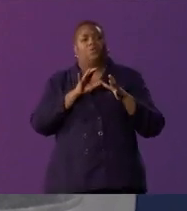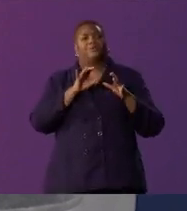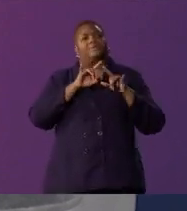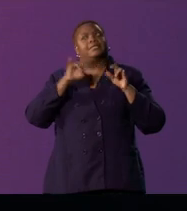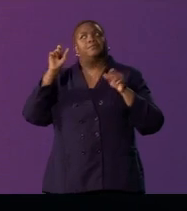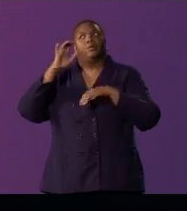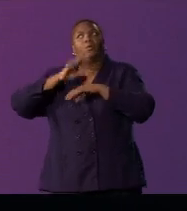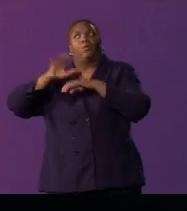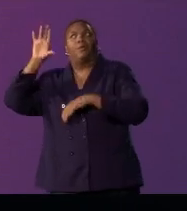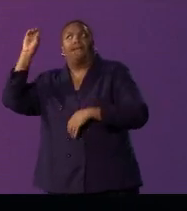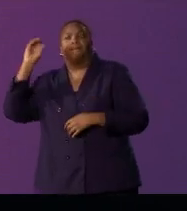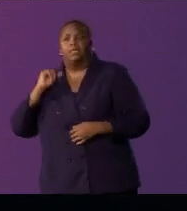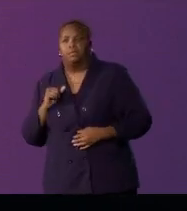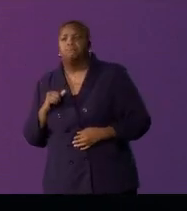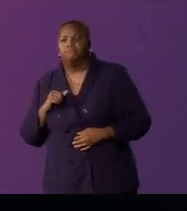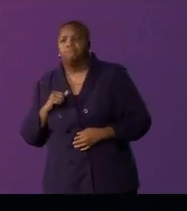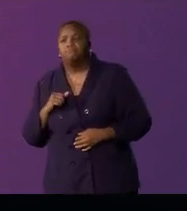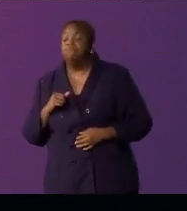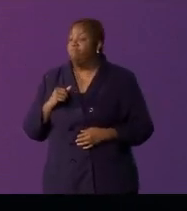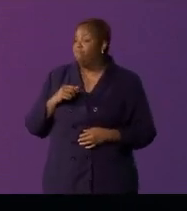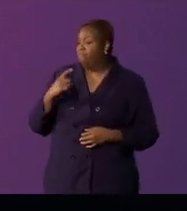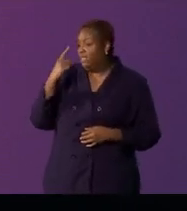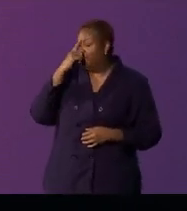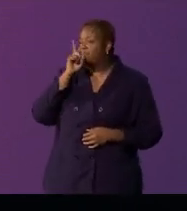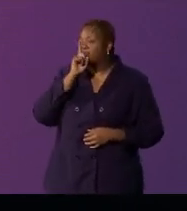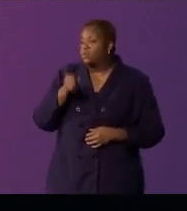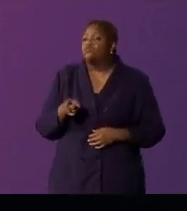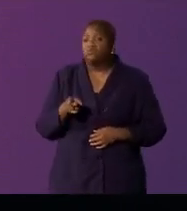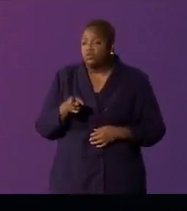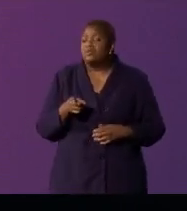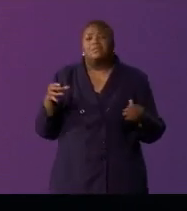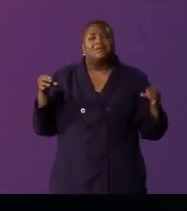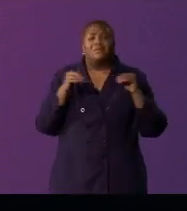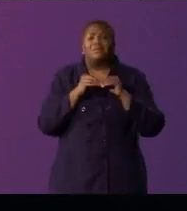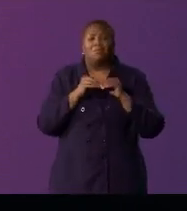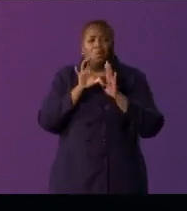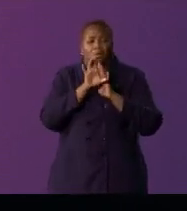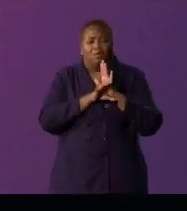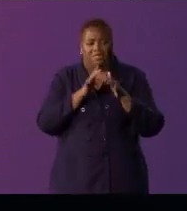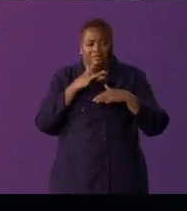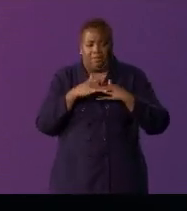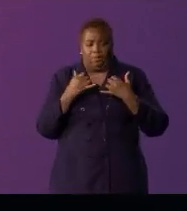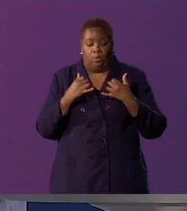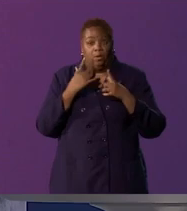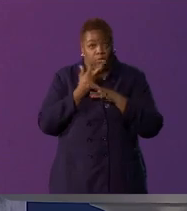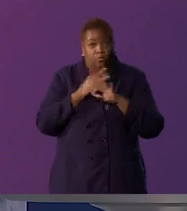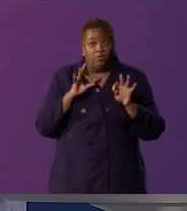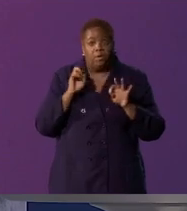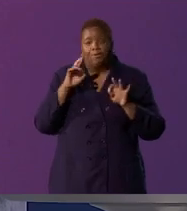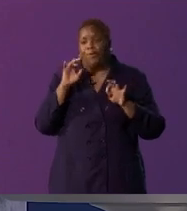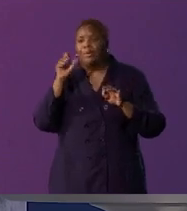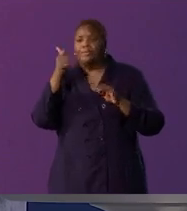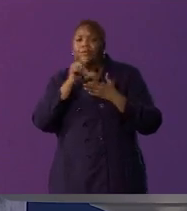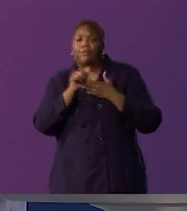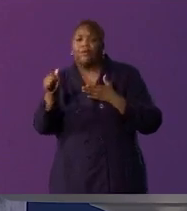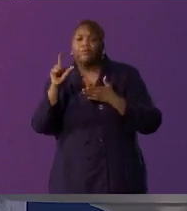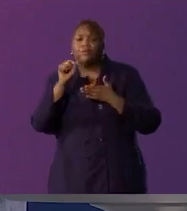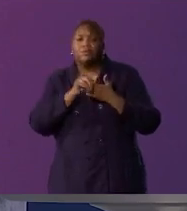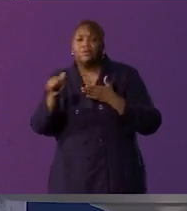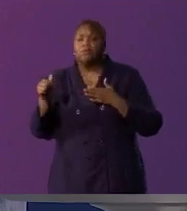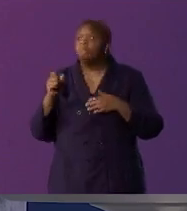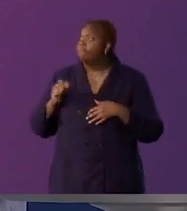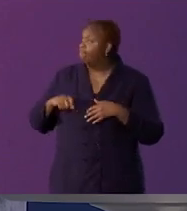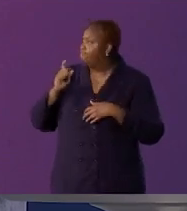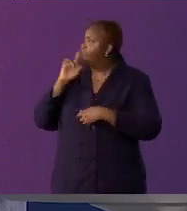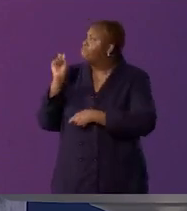I think it's really true, and there's more courses available now for free or for $10, $20 than Absolutely.